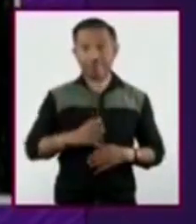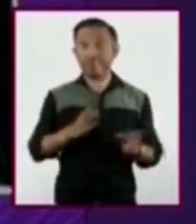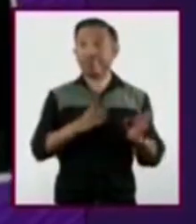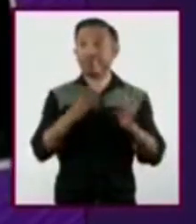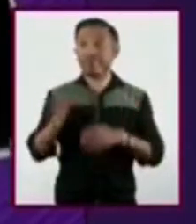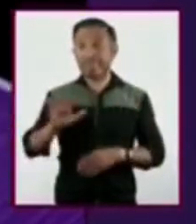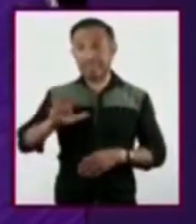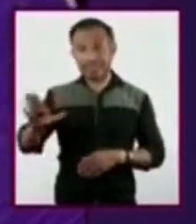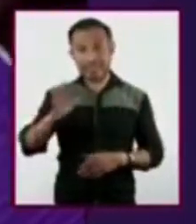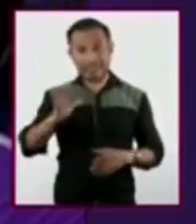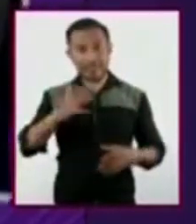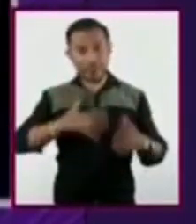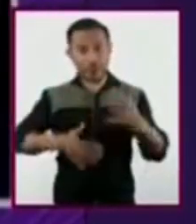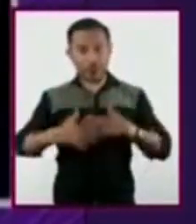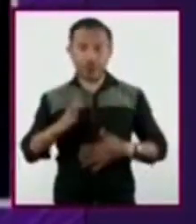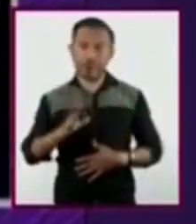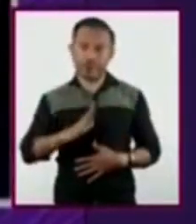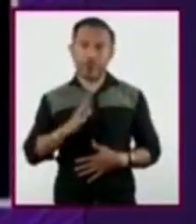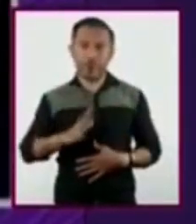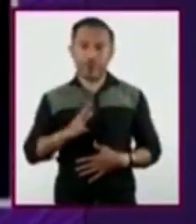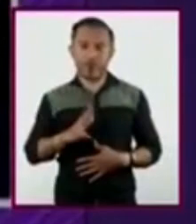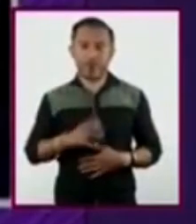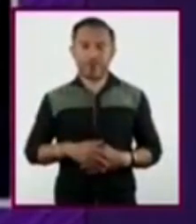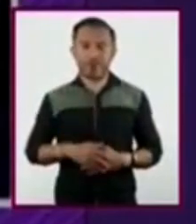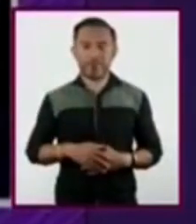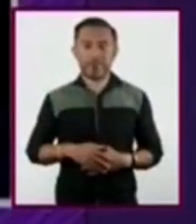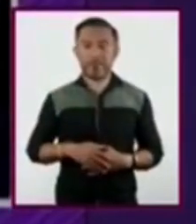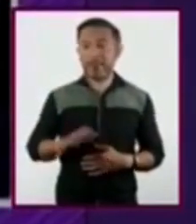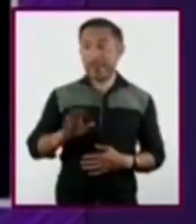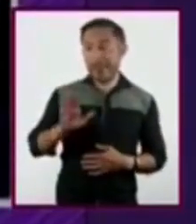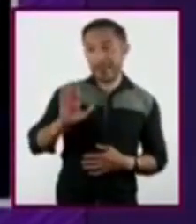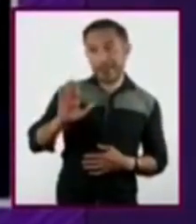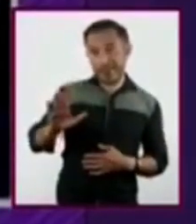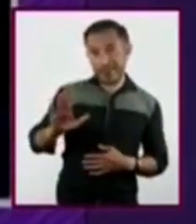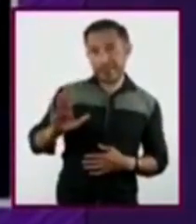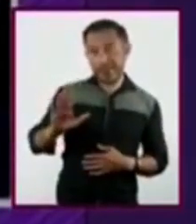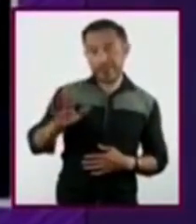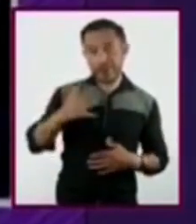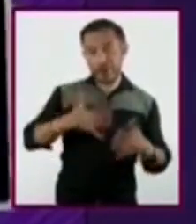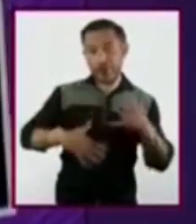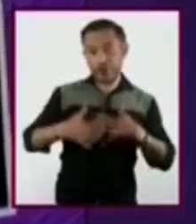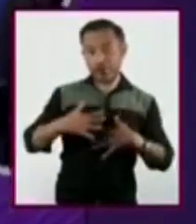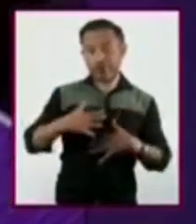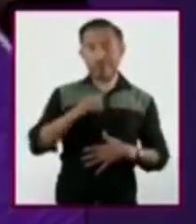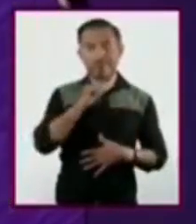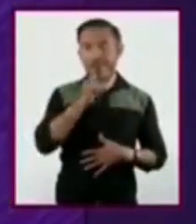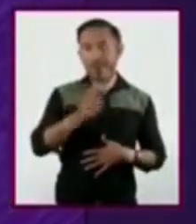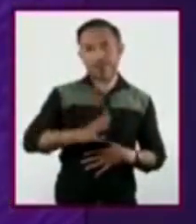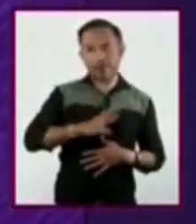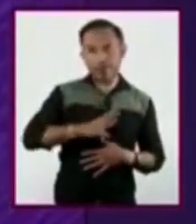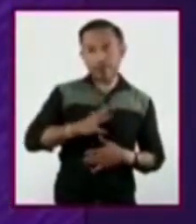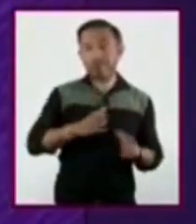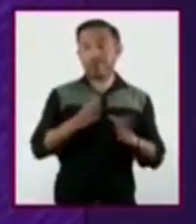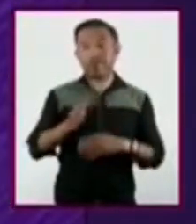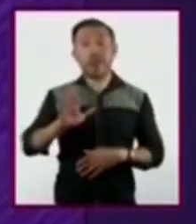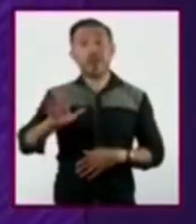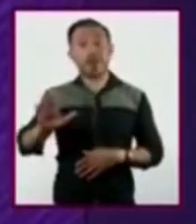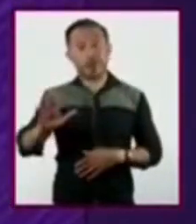formal. Her clothes are informal. Her clothes are formal.